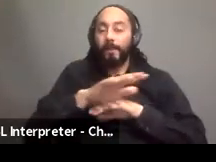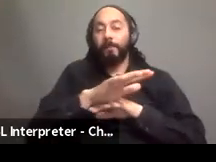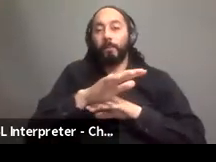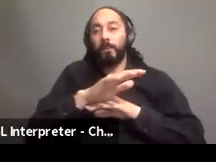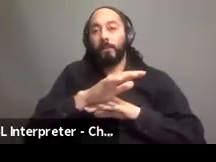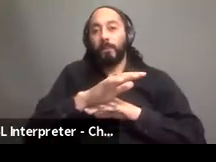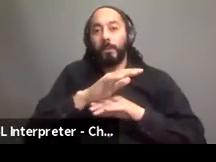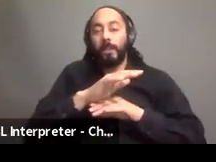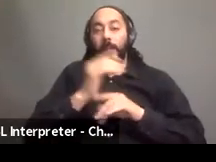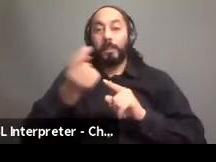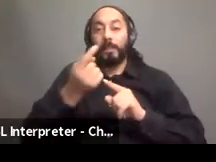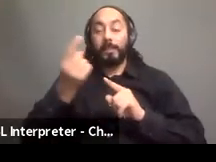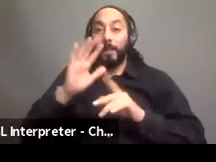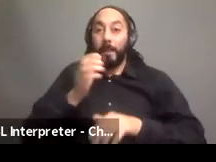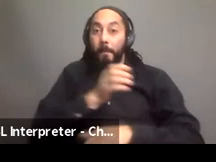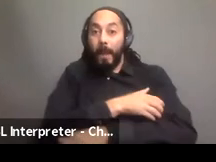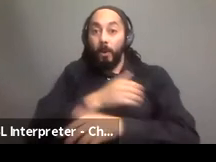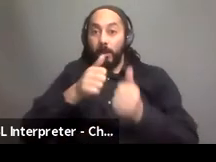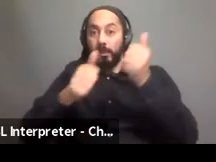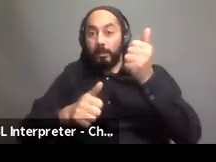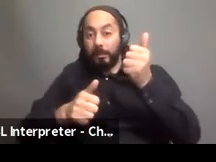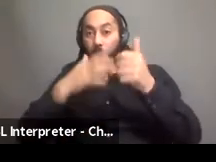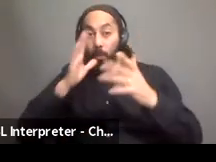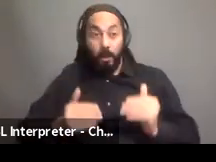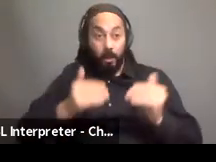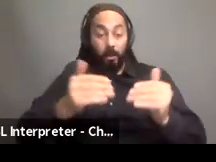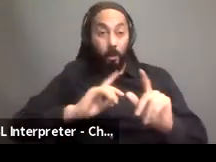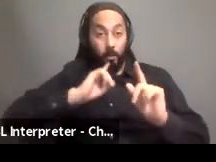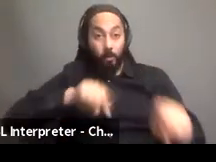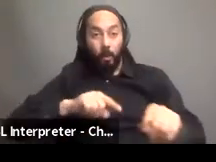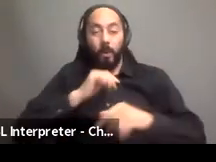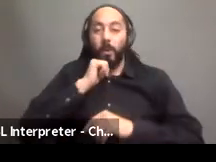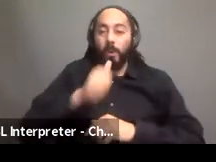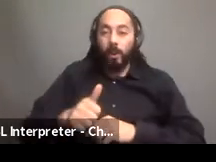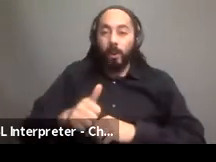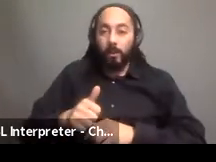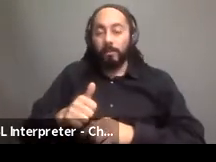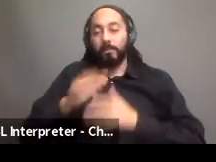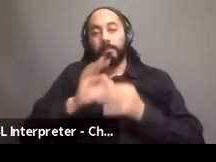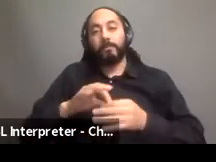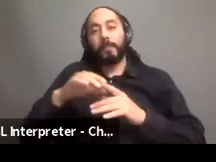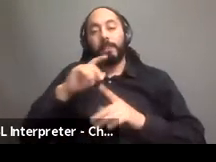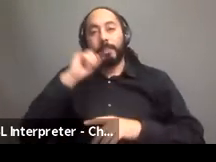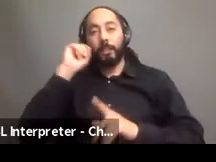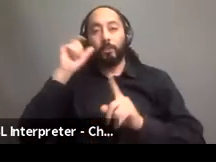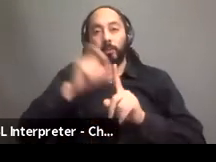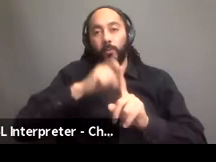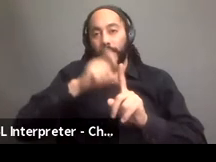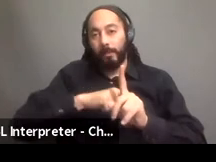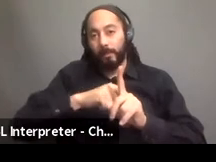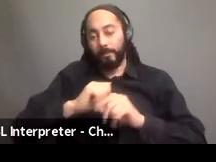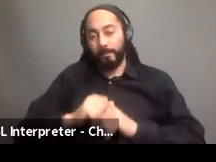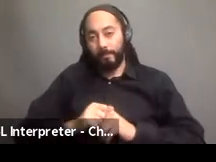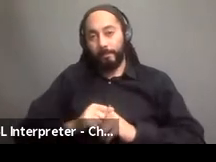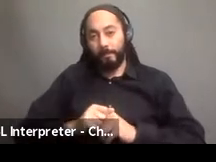pursue one of these avenues in reporting an instance of sexual harassment. So with